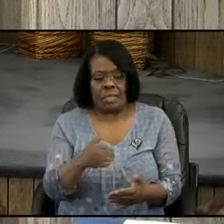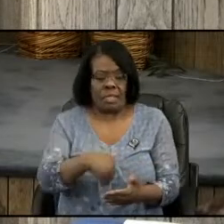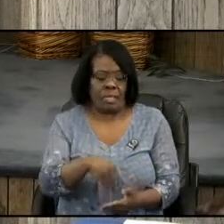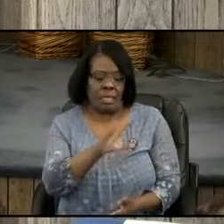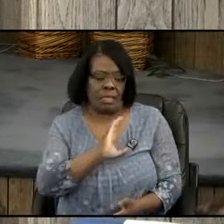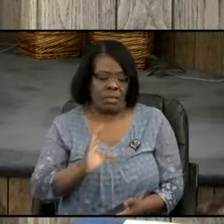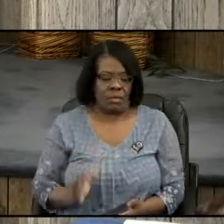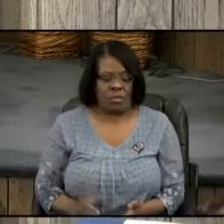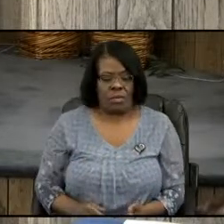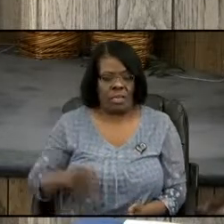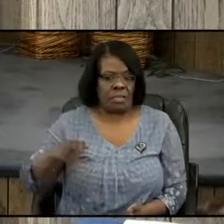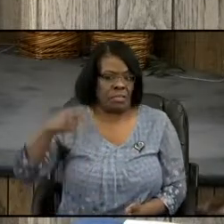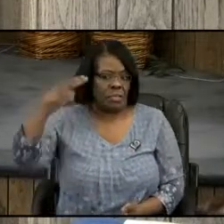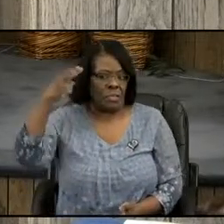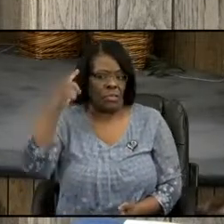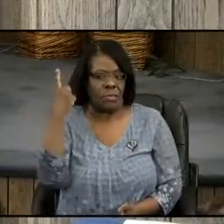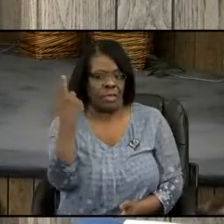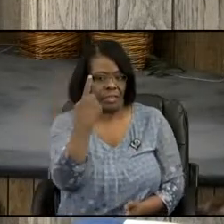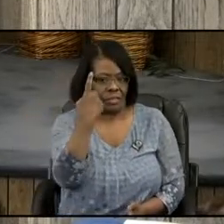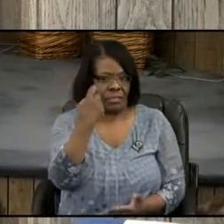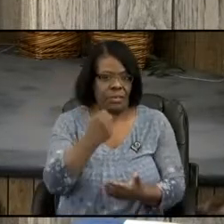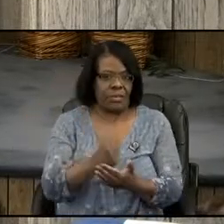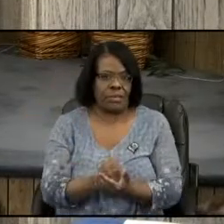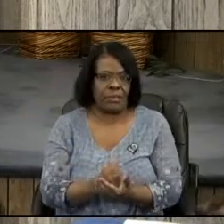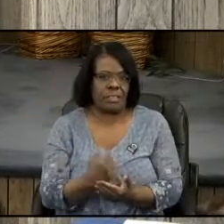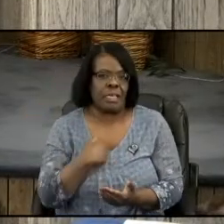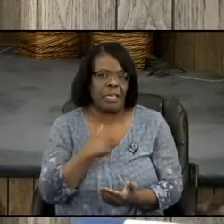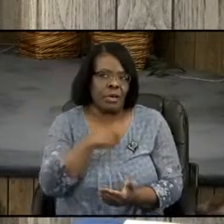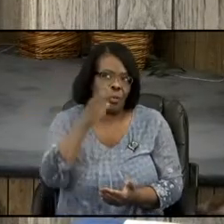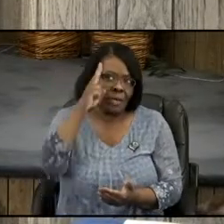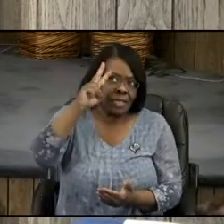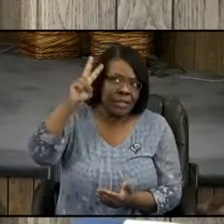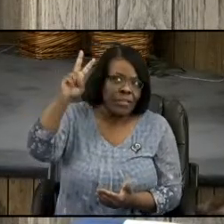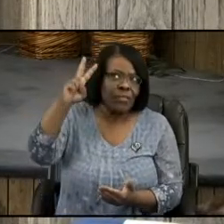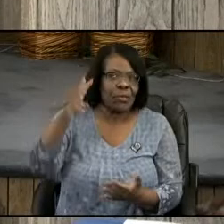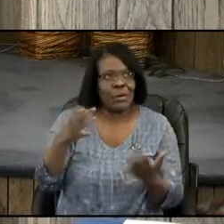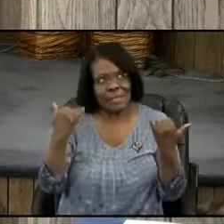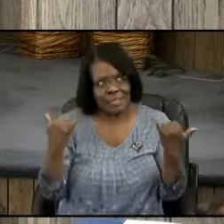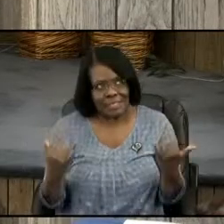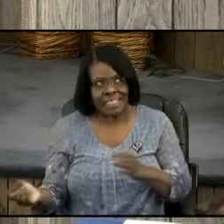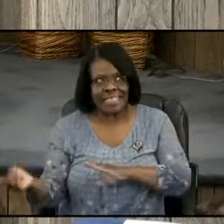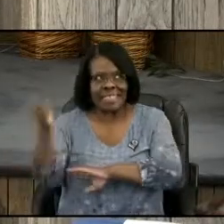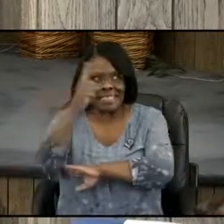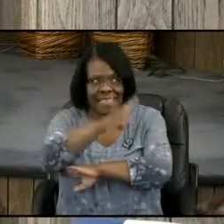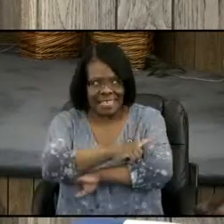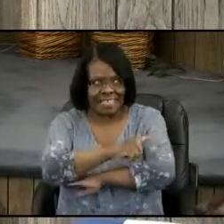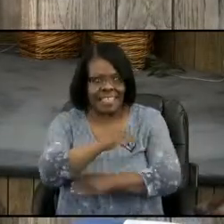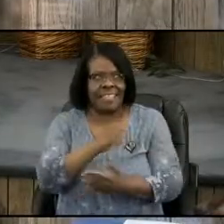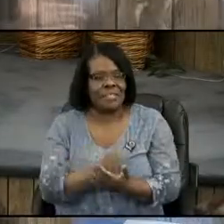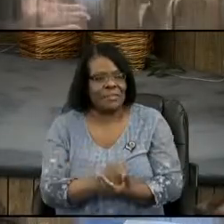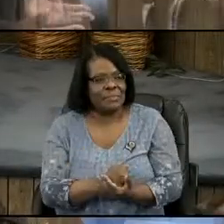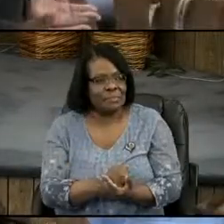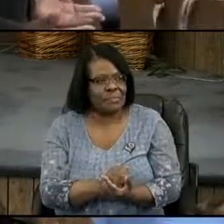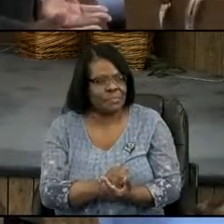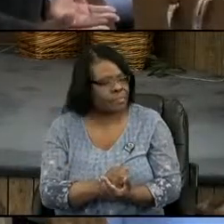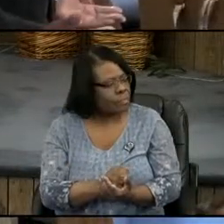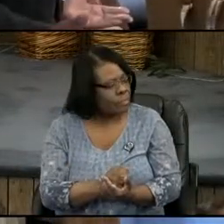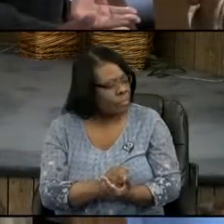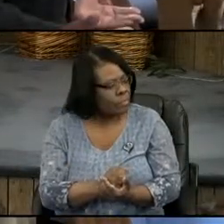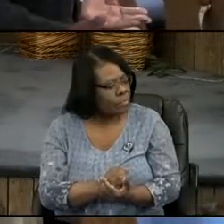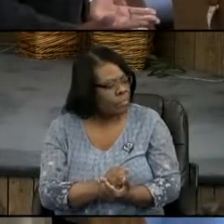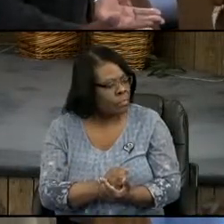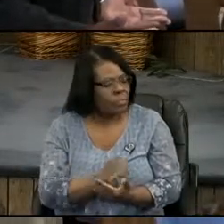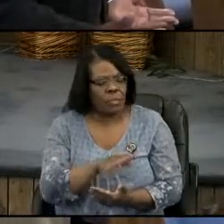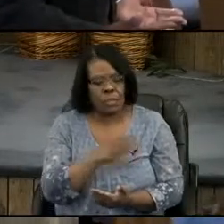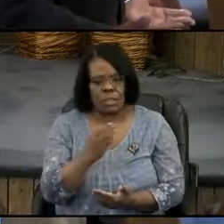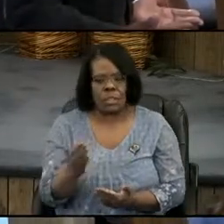And we look forward to that day, Father, when all that's, when you come and the graves pop open and we, and those